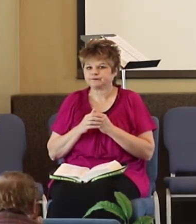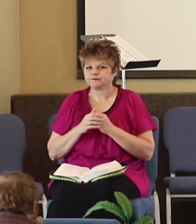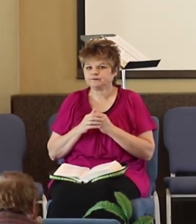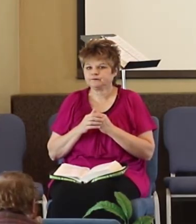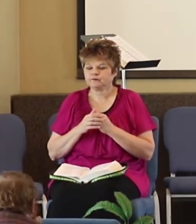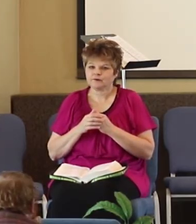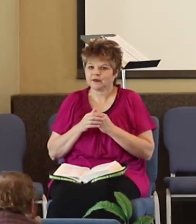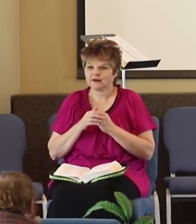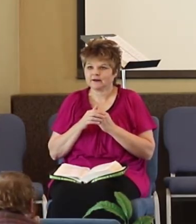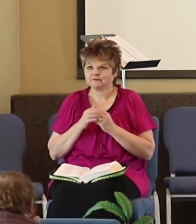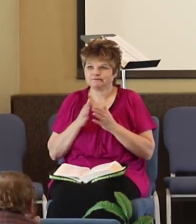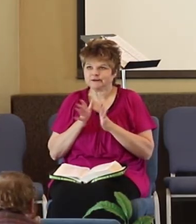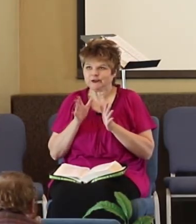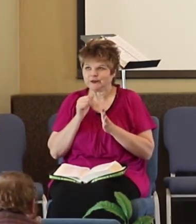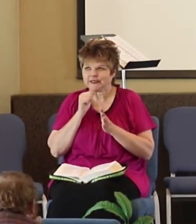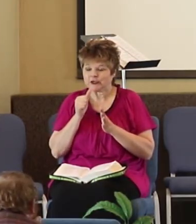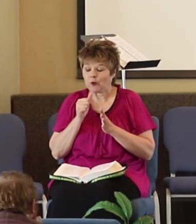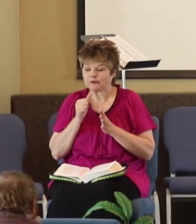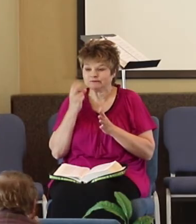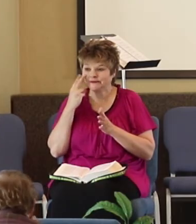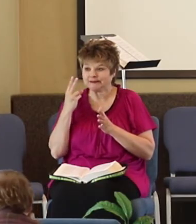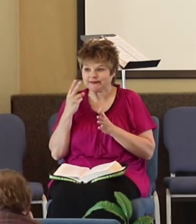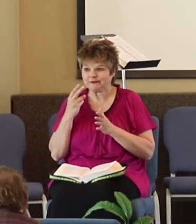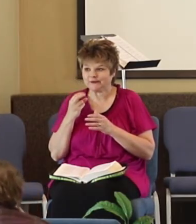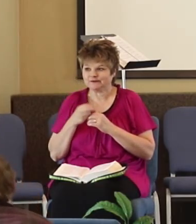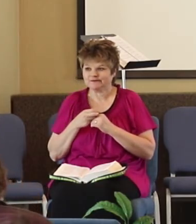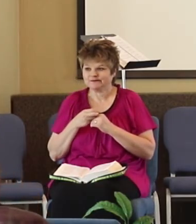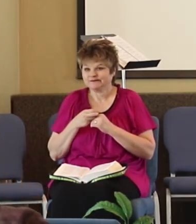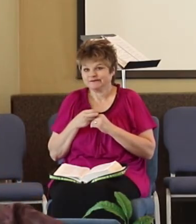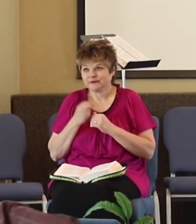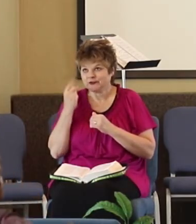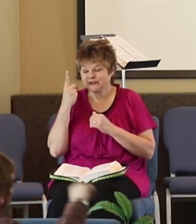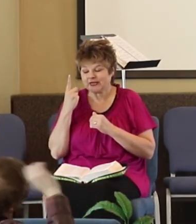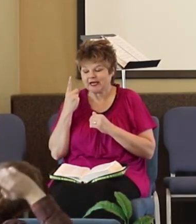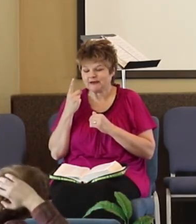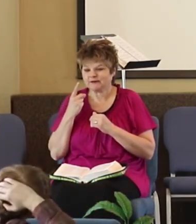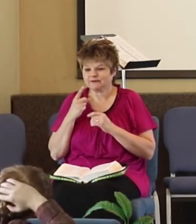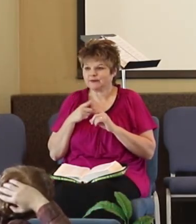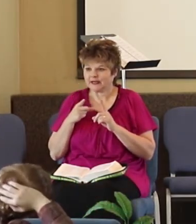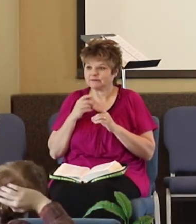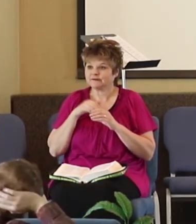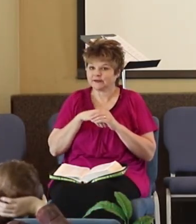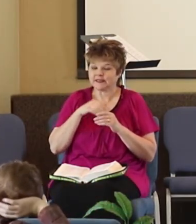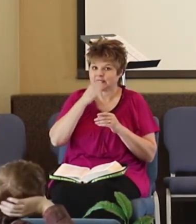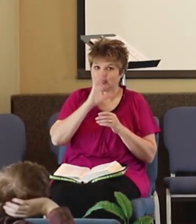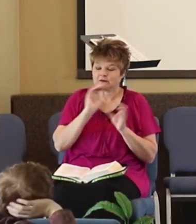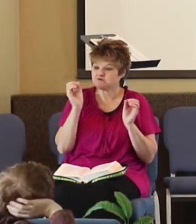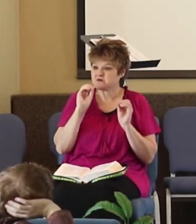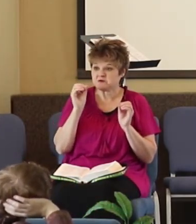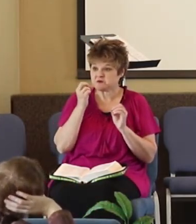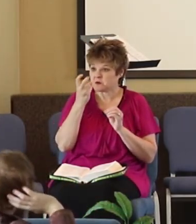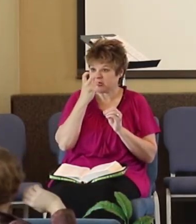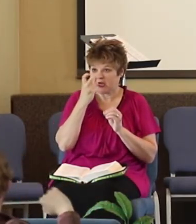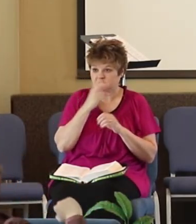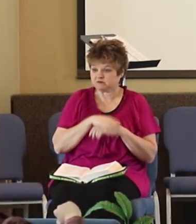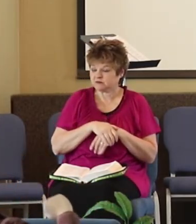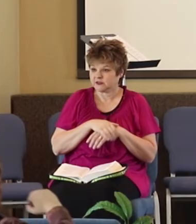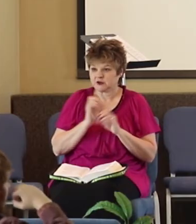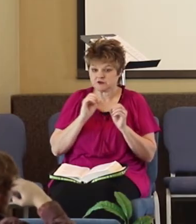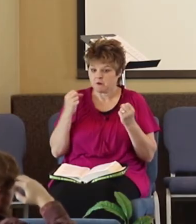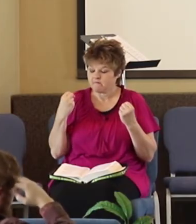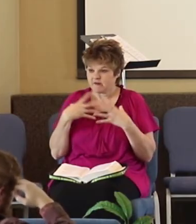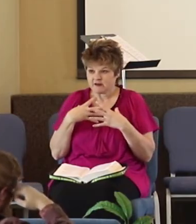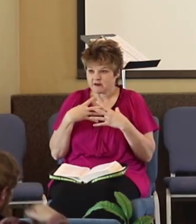I generally don't. But he says, in me, there's no doubt. There's no